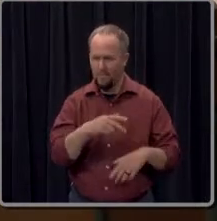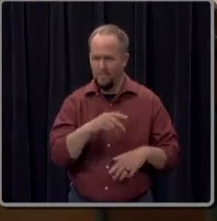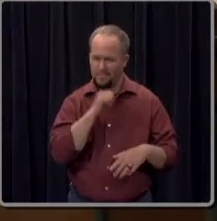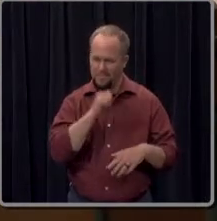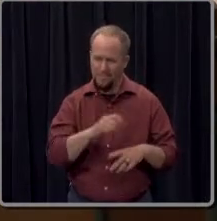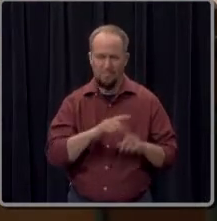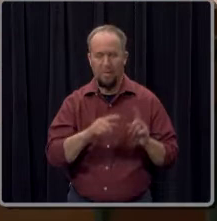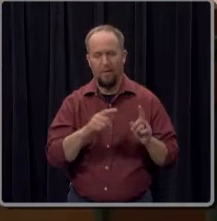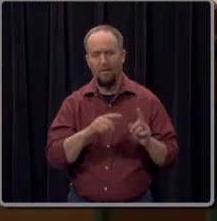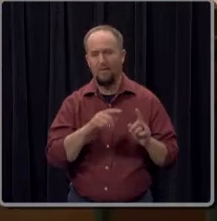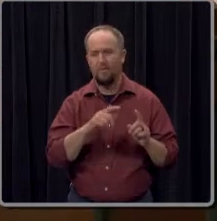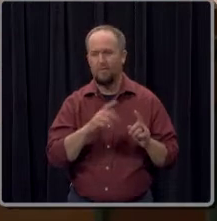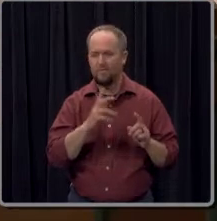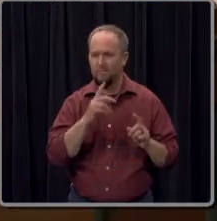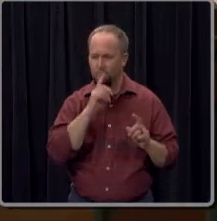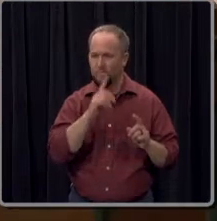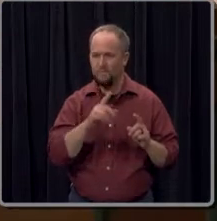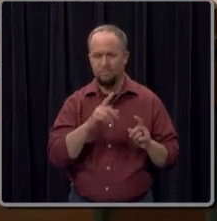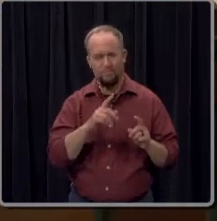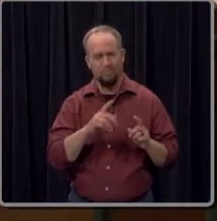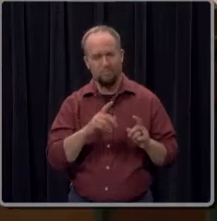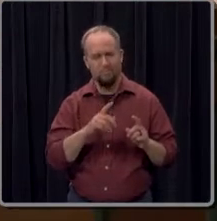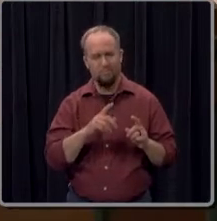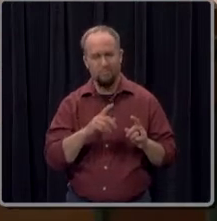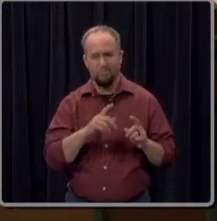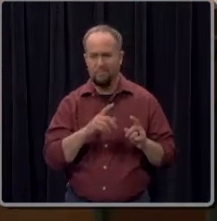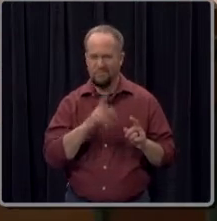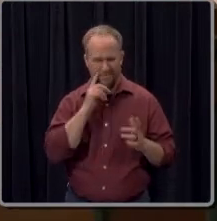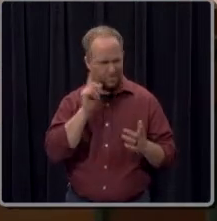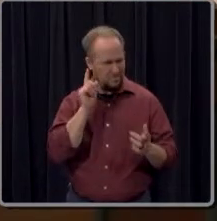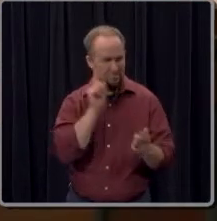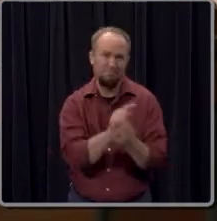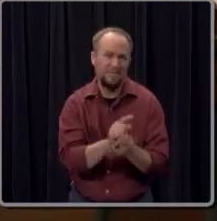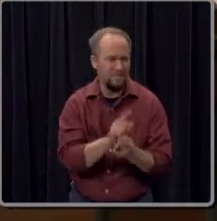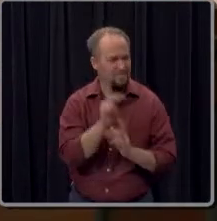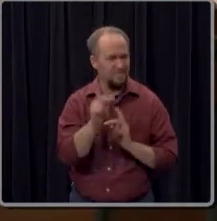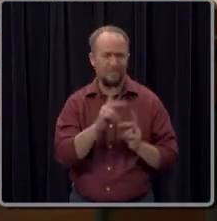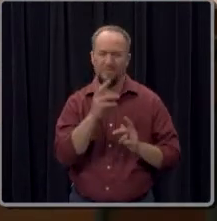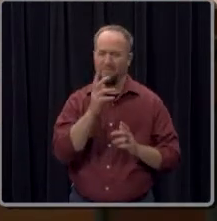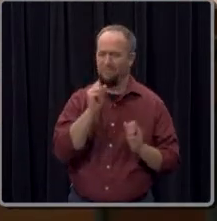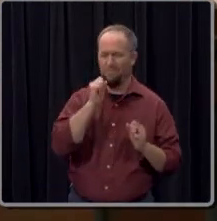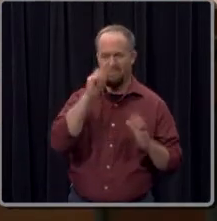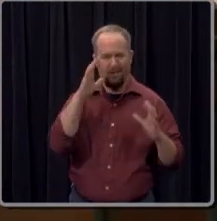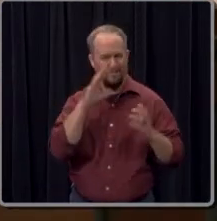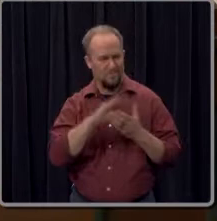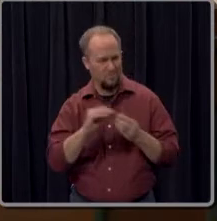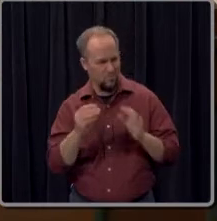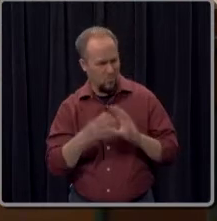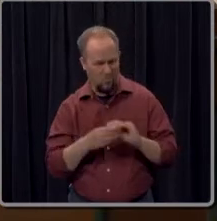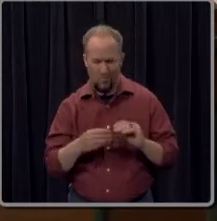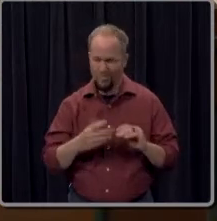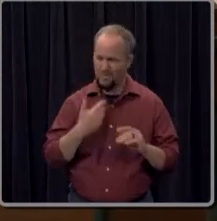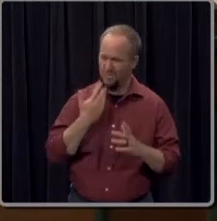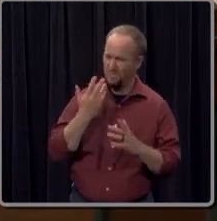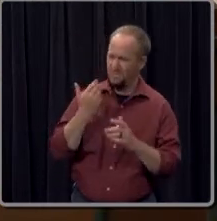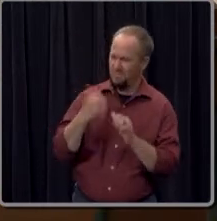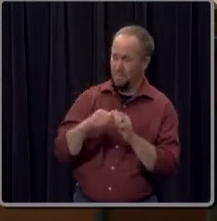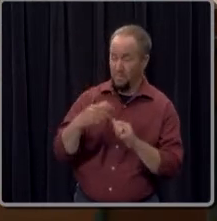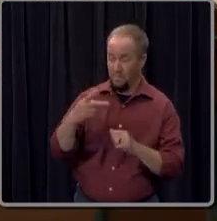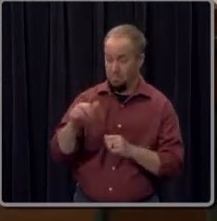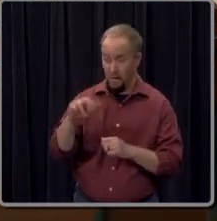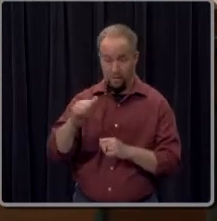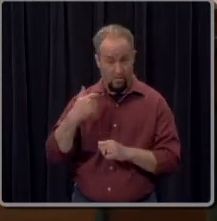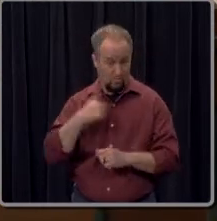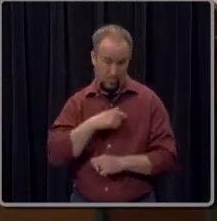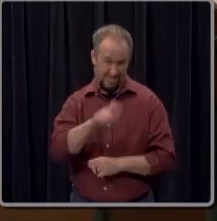I was like, you stumble into people and you have incredible stories. And I always want to remind that our paras, we need more of